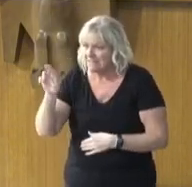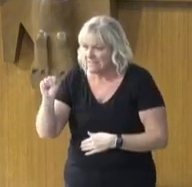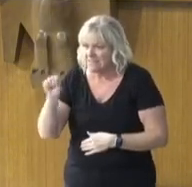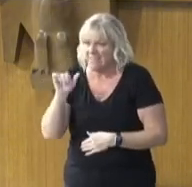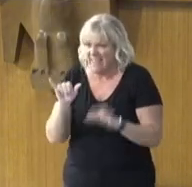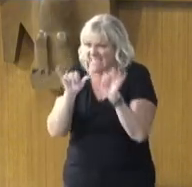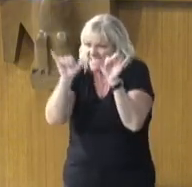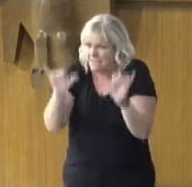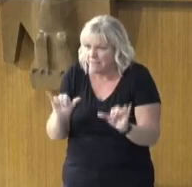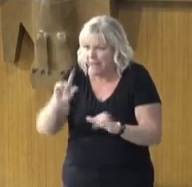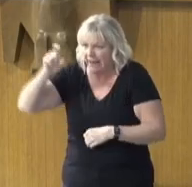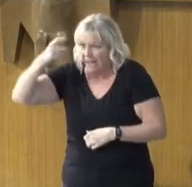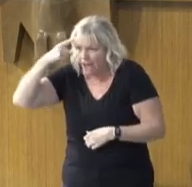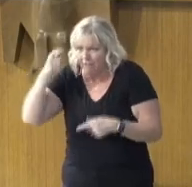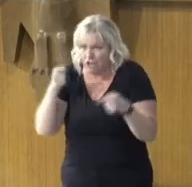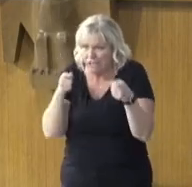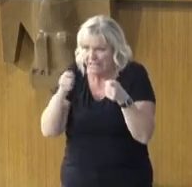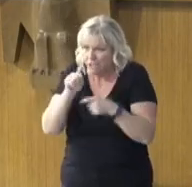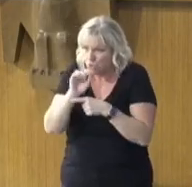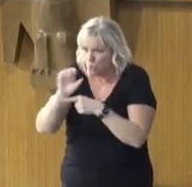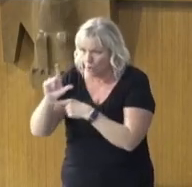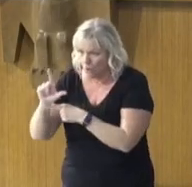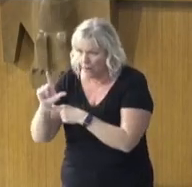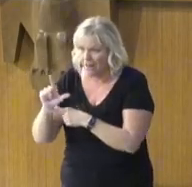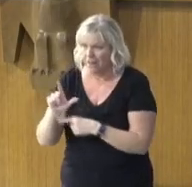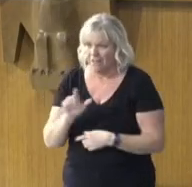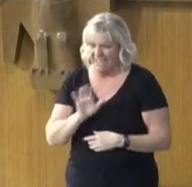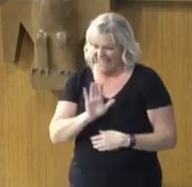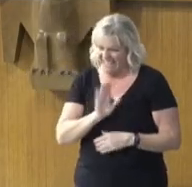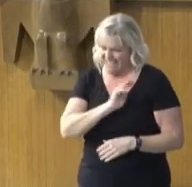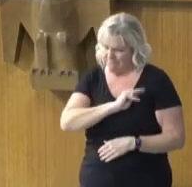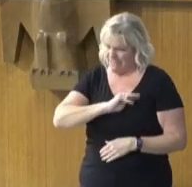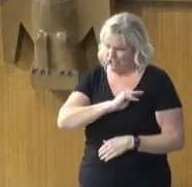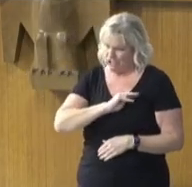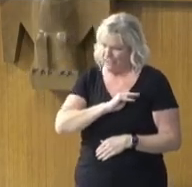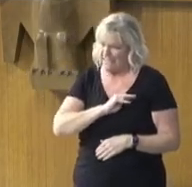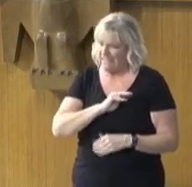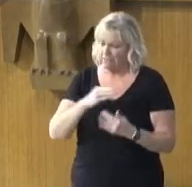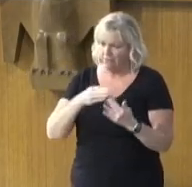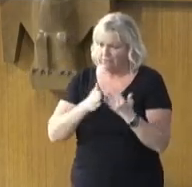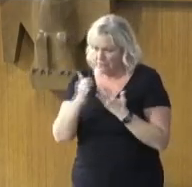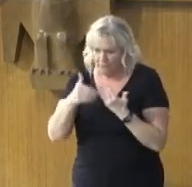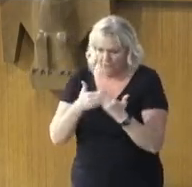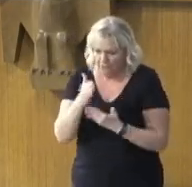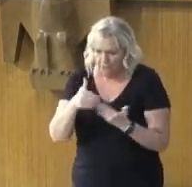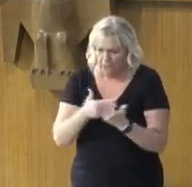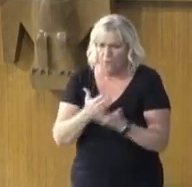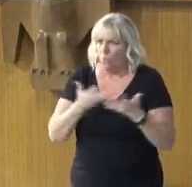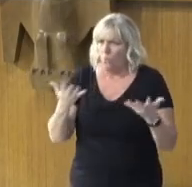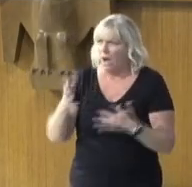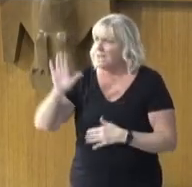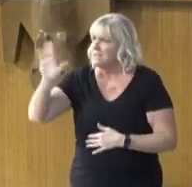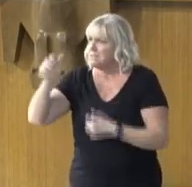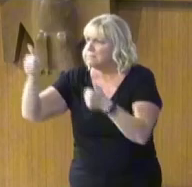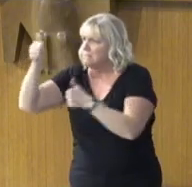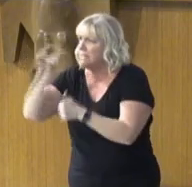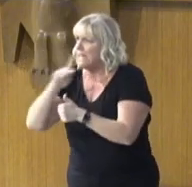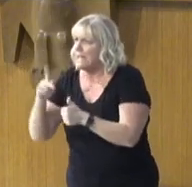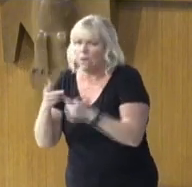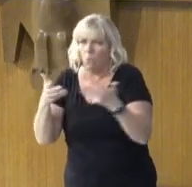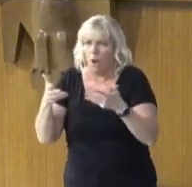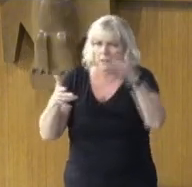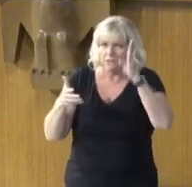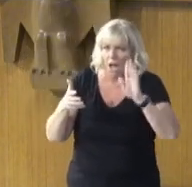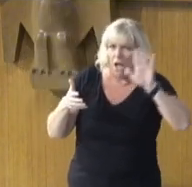entire ministry is interwoven with these discussions of government. What belongs to Caesar and what belongs to God. The